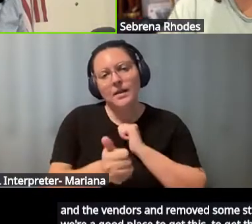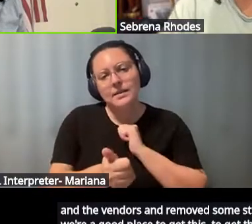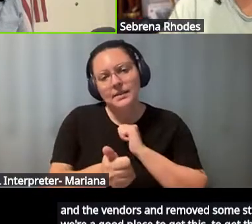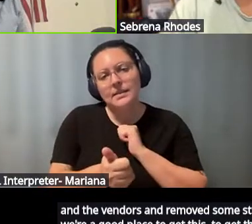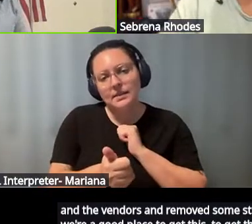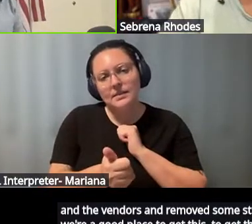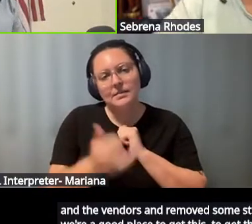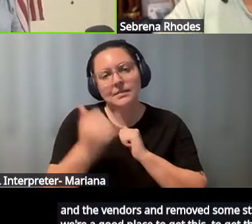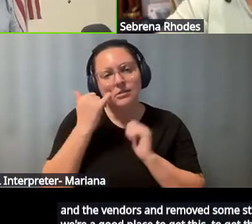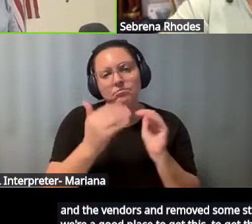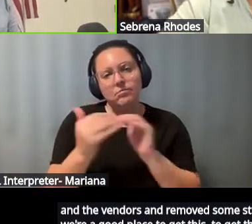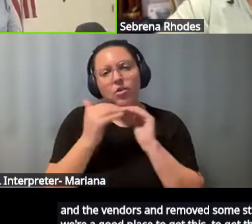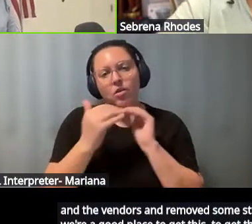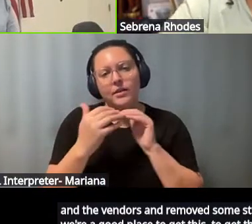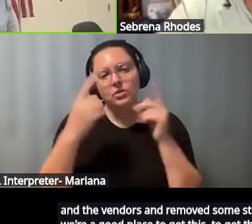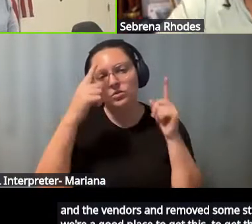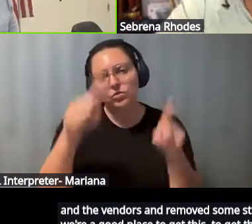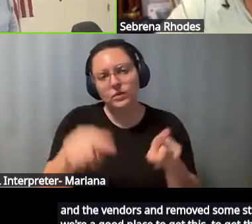colleagues allow